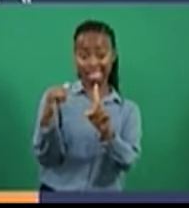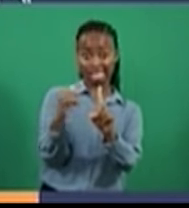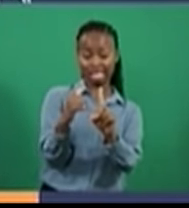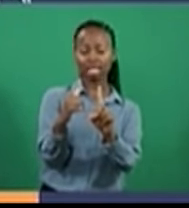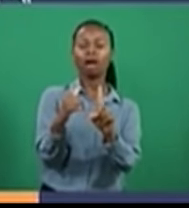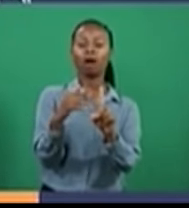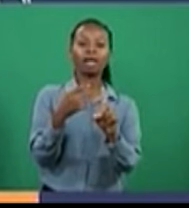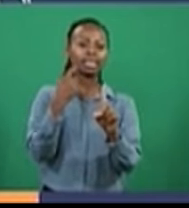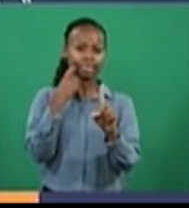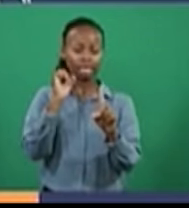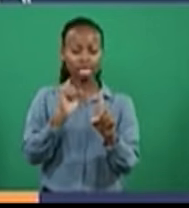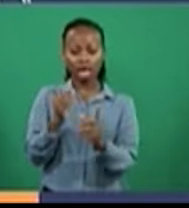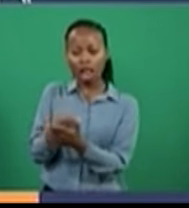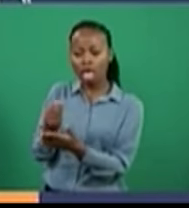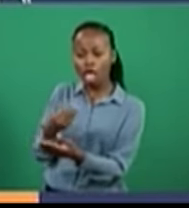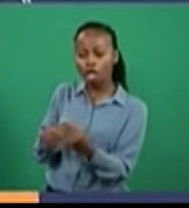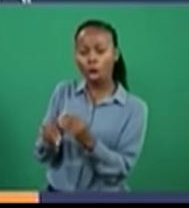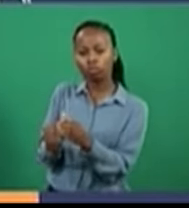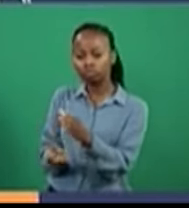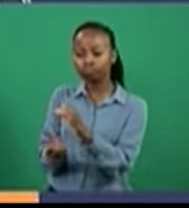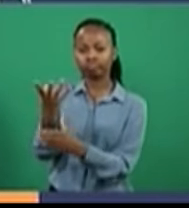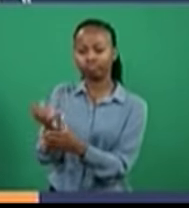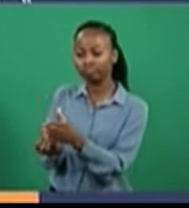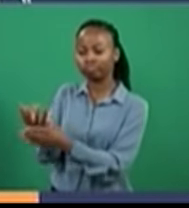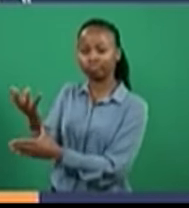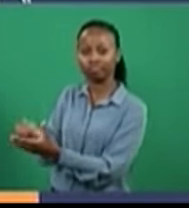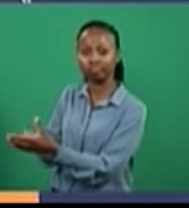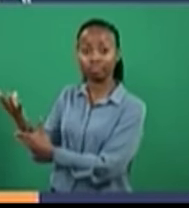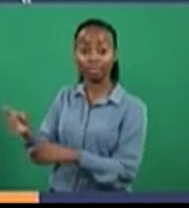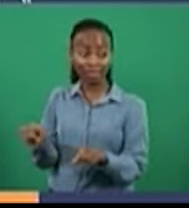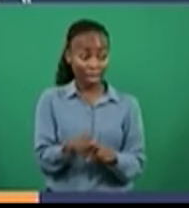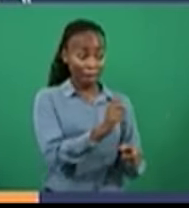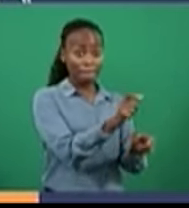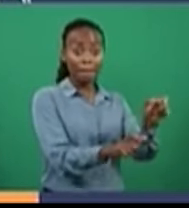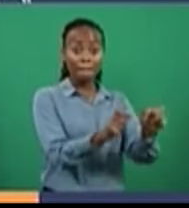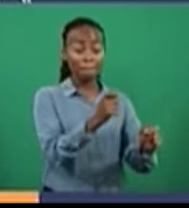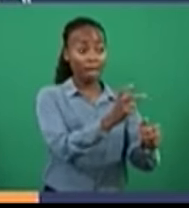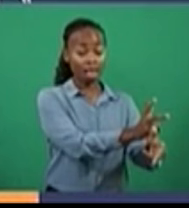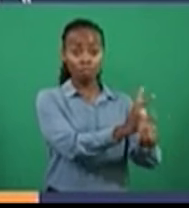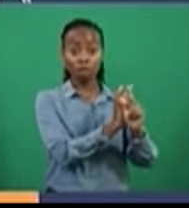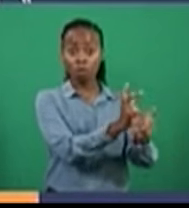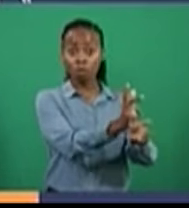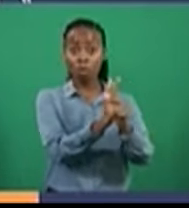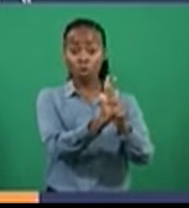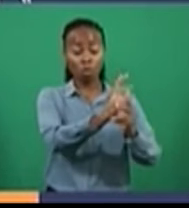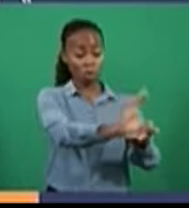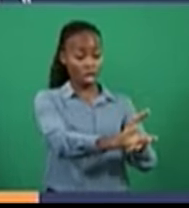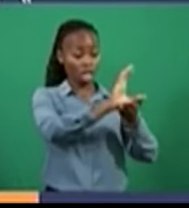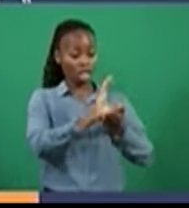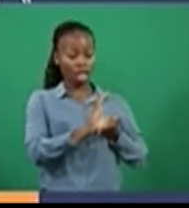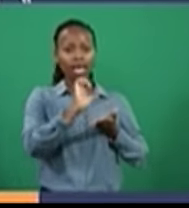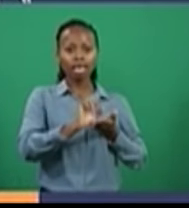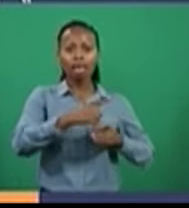and reduce borrowing costs. Finally, we reiterate the views of